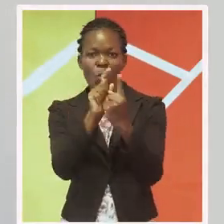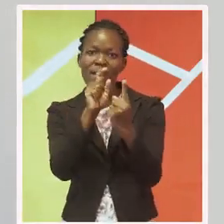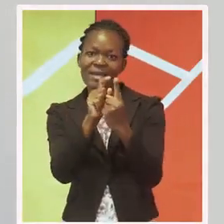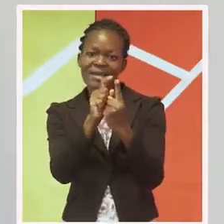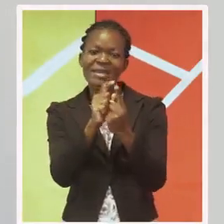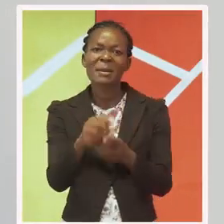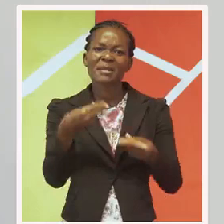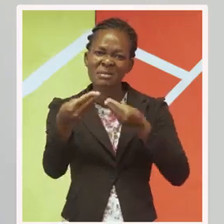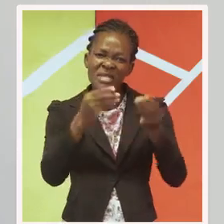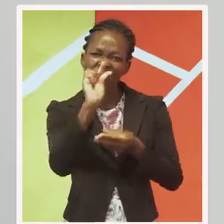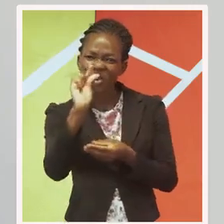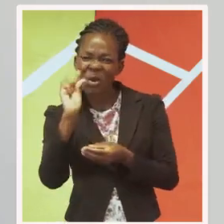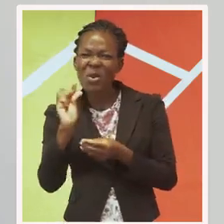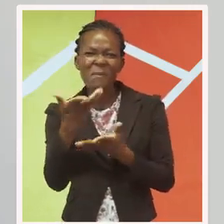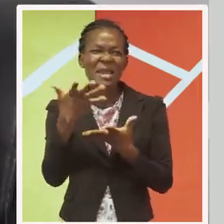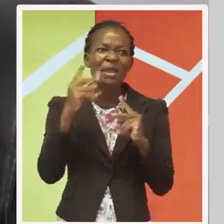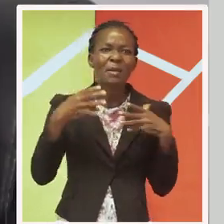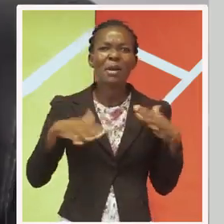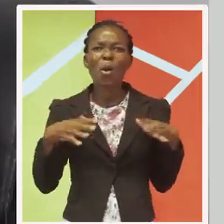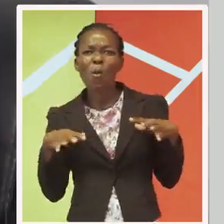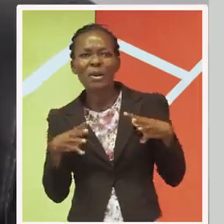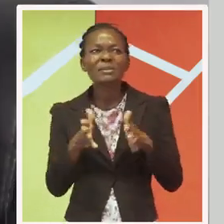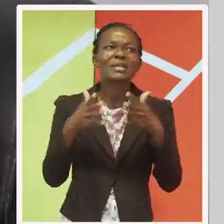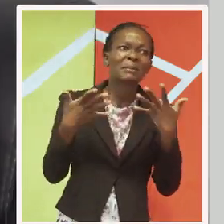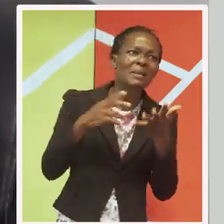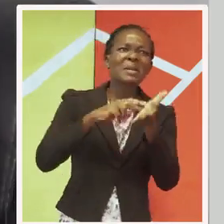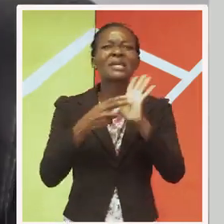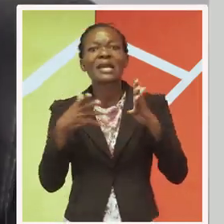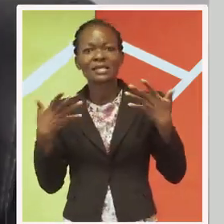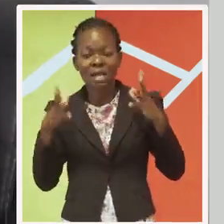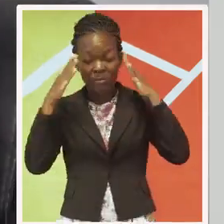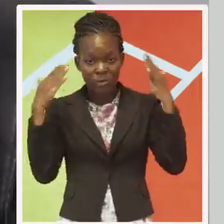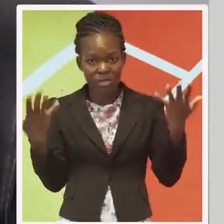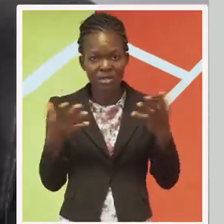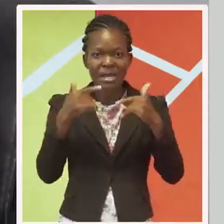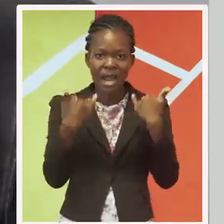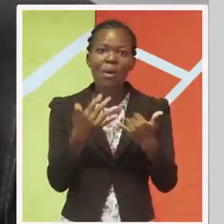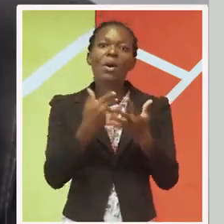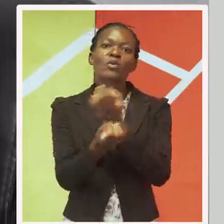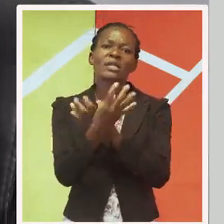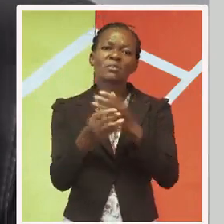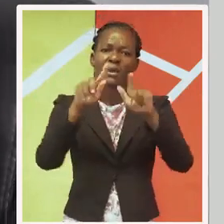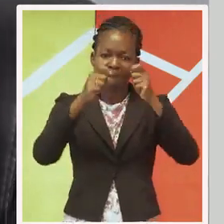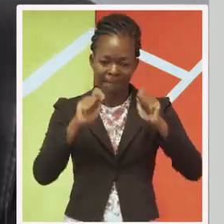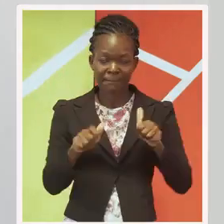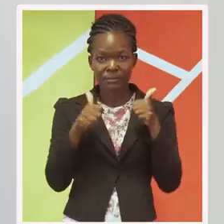We know that the word macroeconomics can be a little intimidating, so here is macroeconomics broken